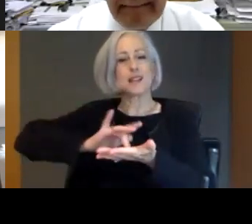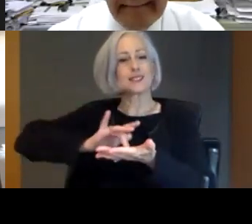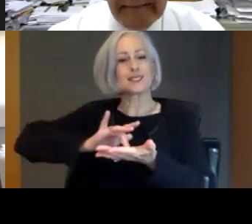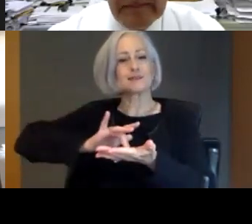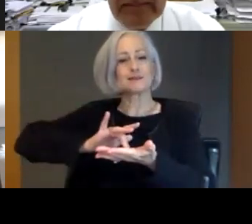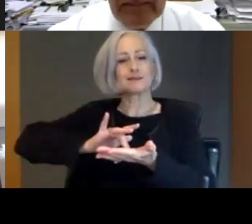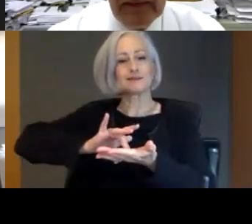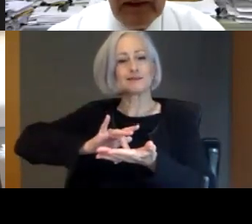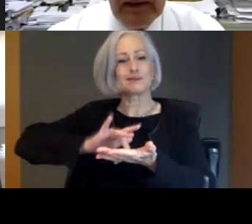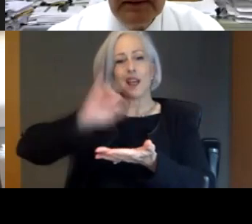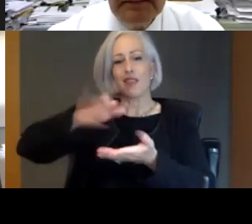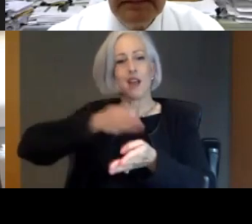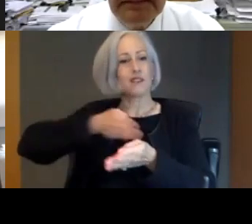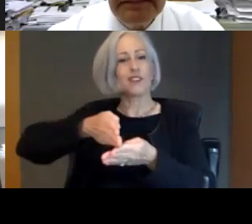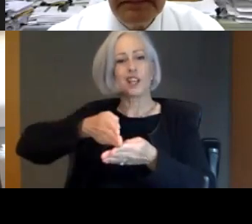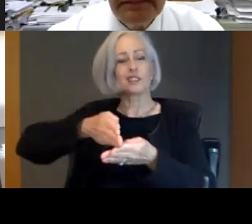Because of our differences in